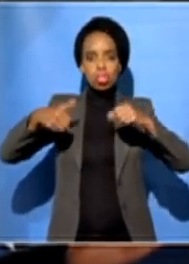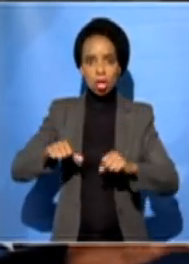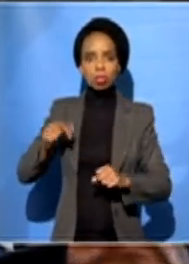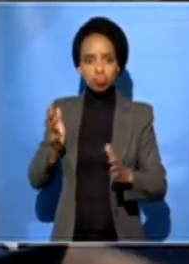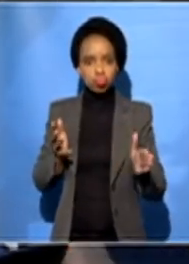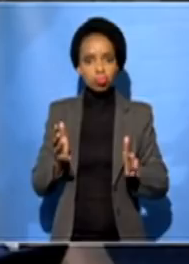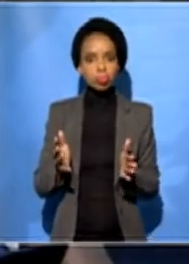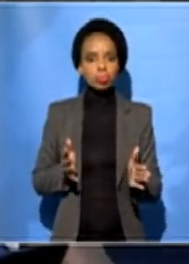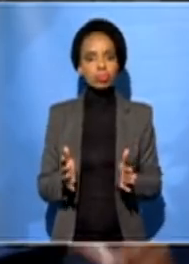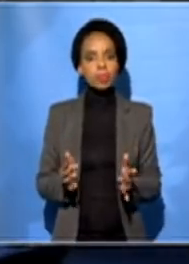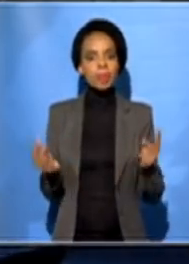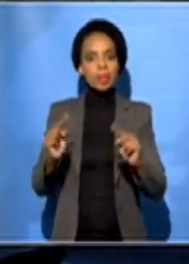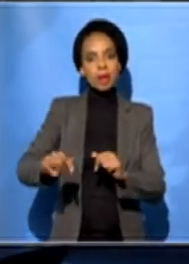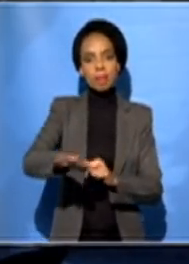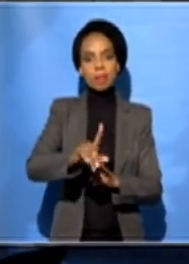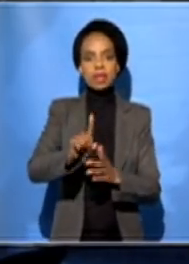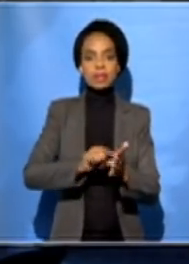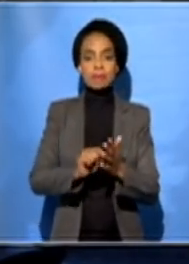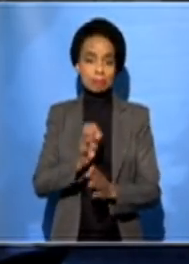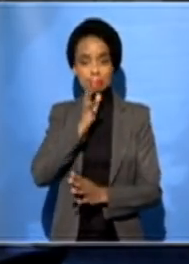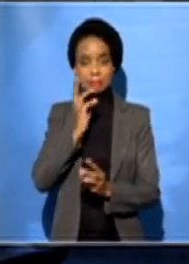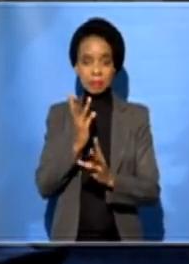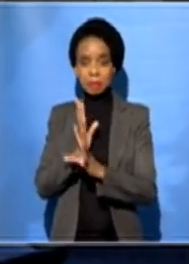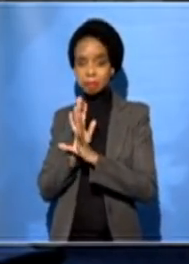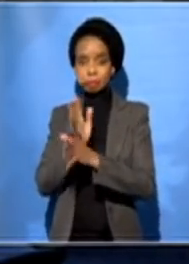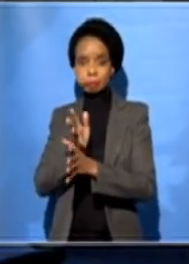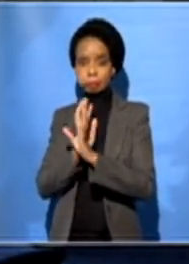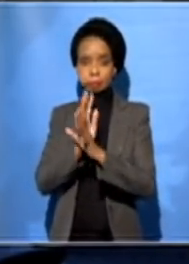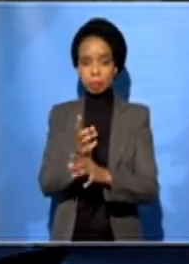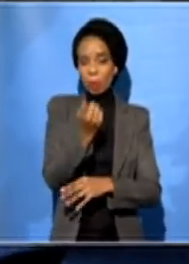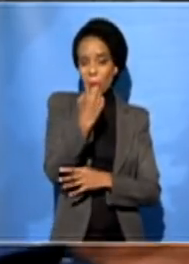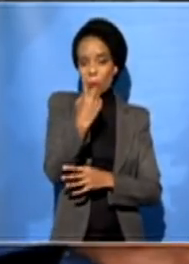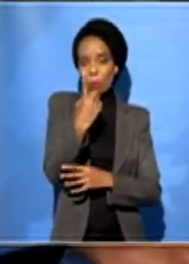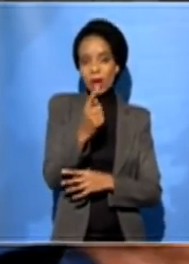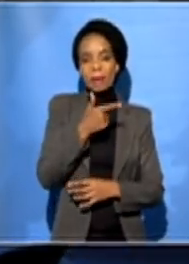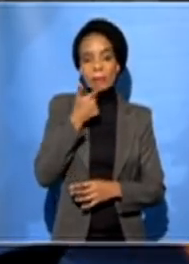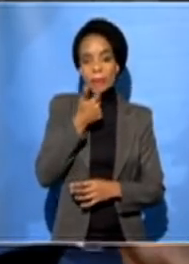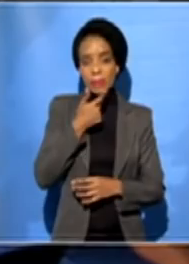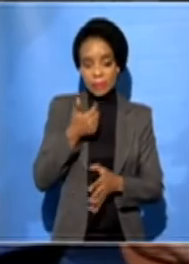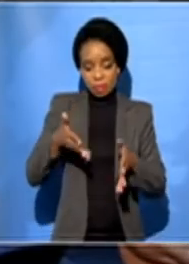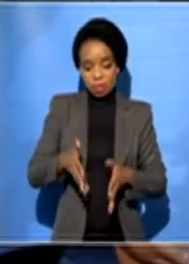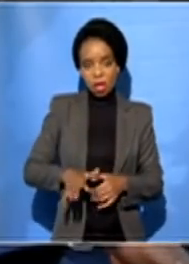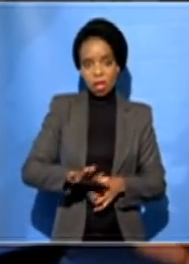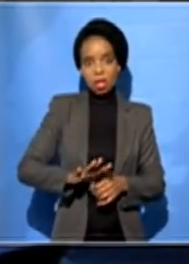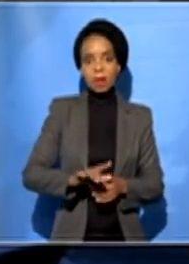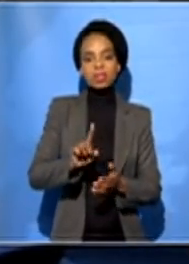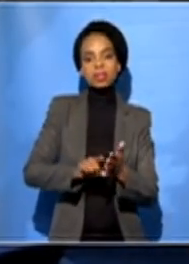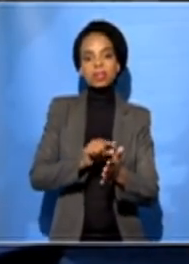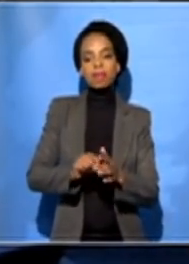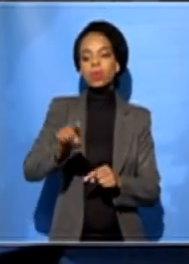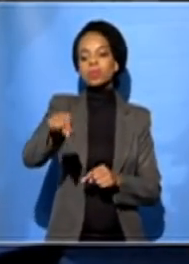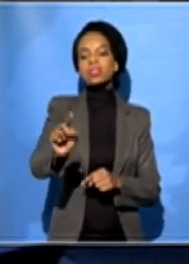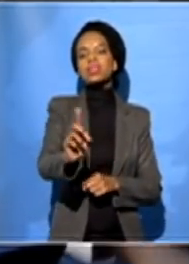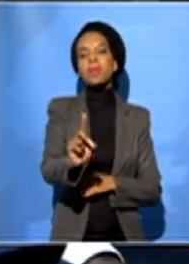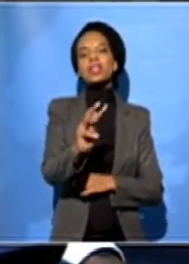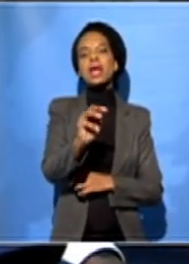voting stations in their numbers. I've just returned from one polling station, which is a stone throw away from where we are now, which is the Mabato